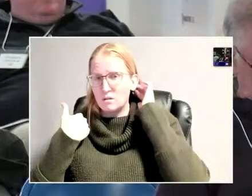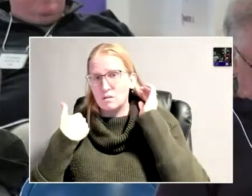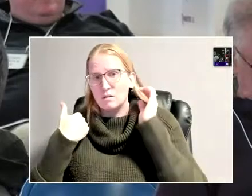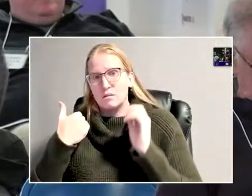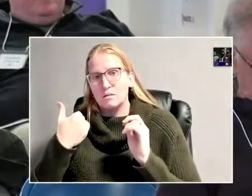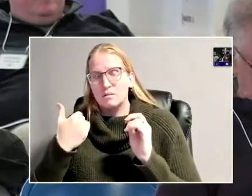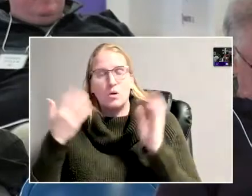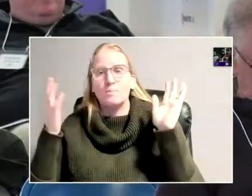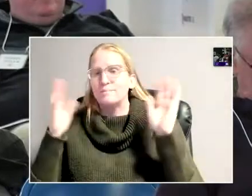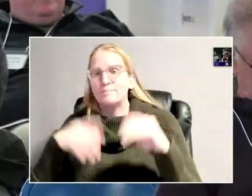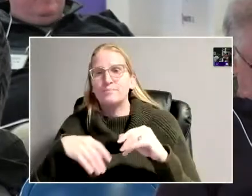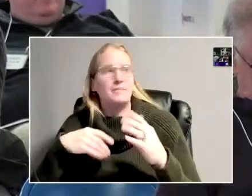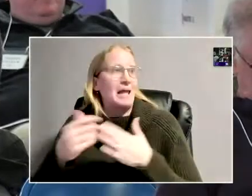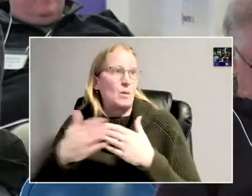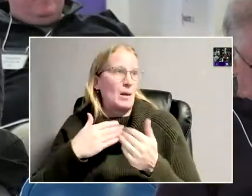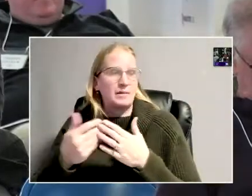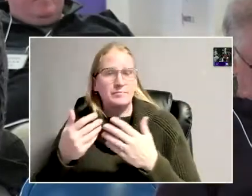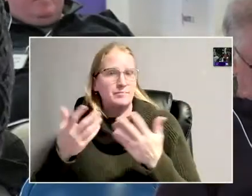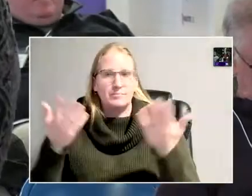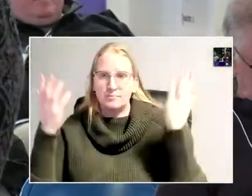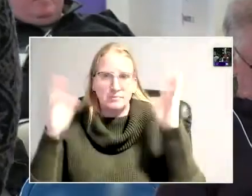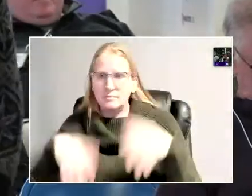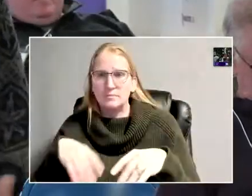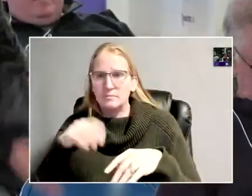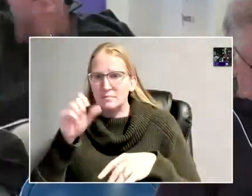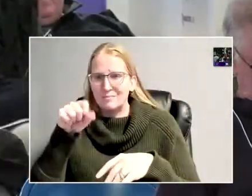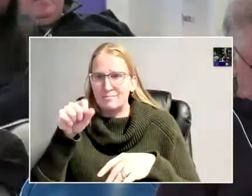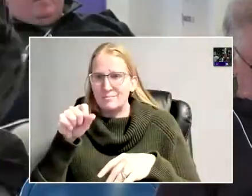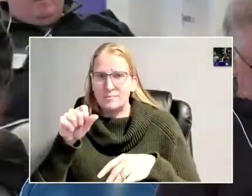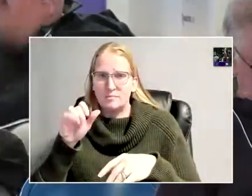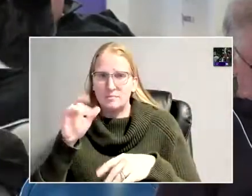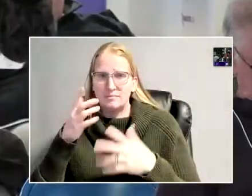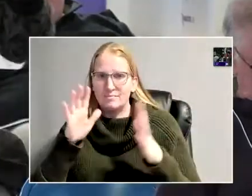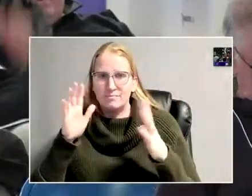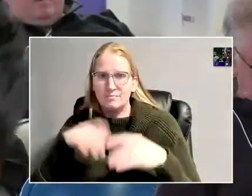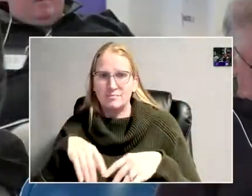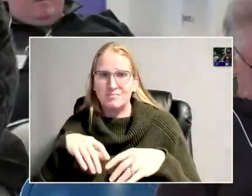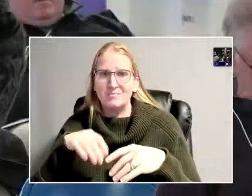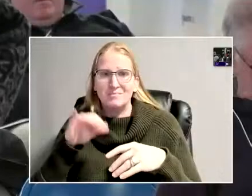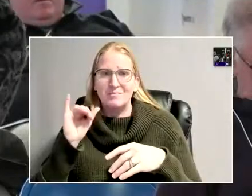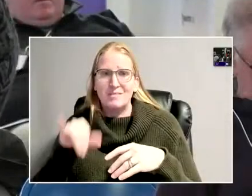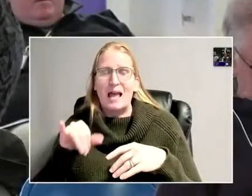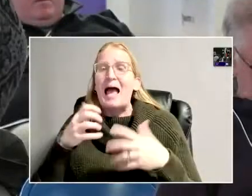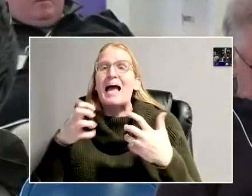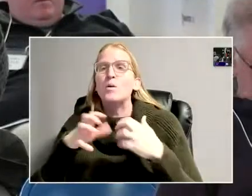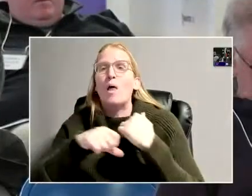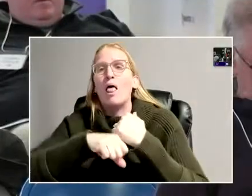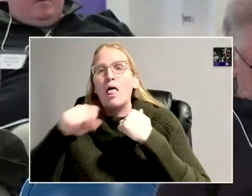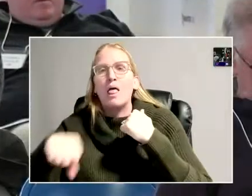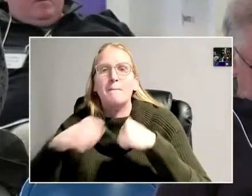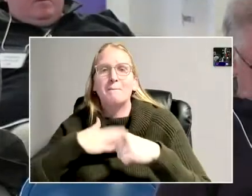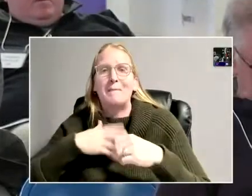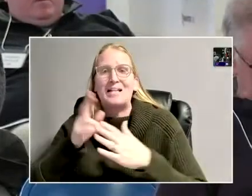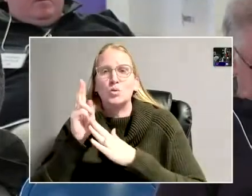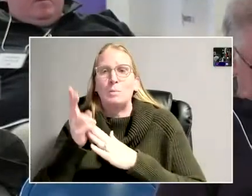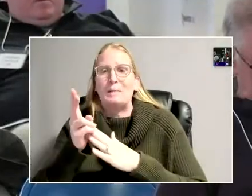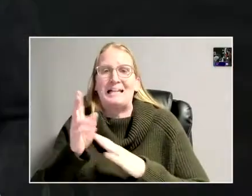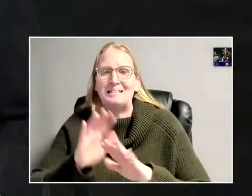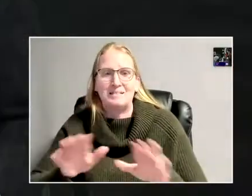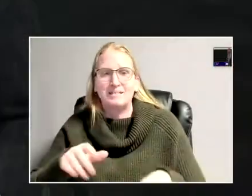yeah so that don't want to go over my two minutes but well